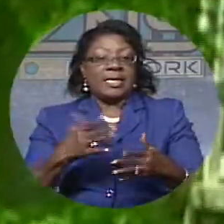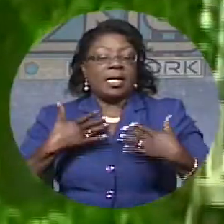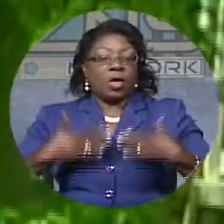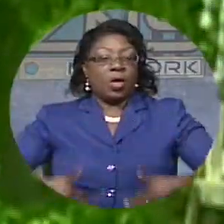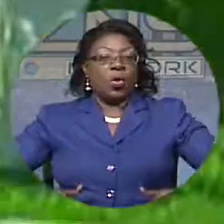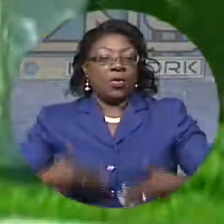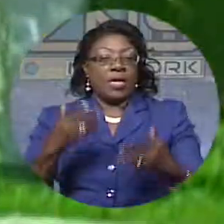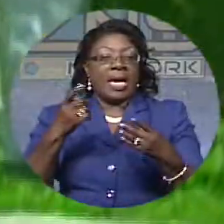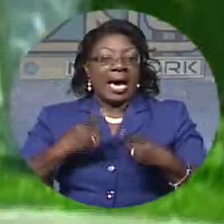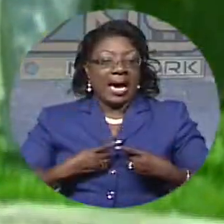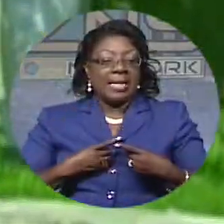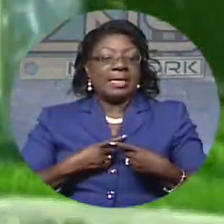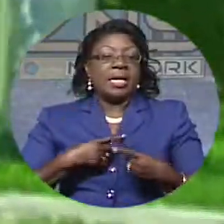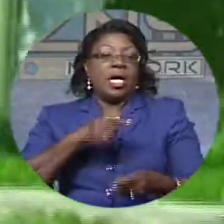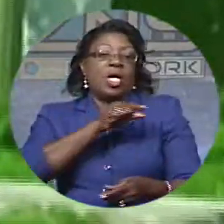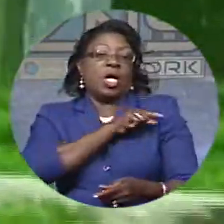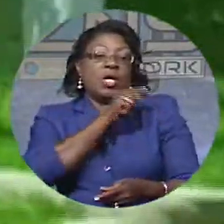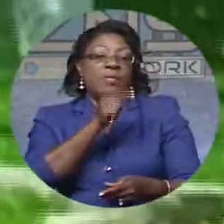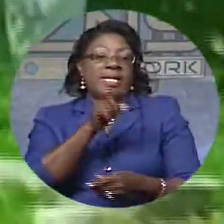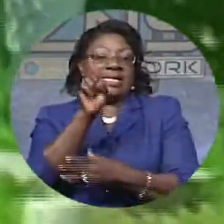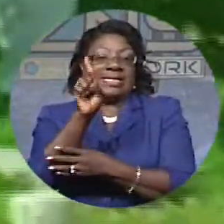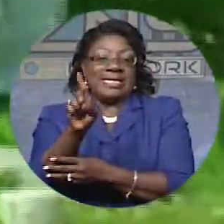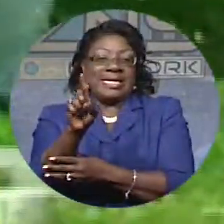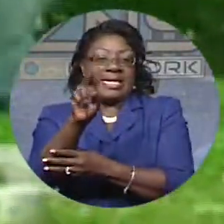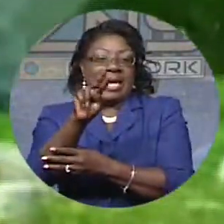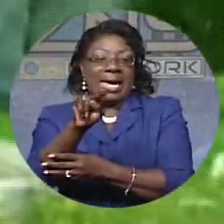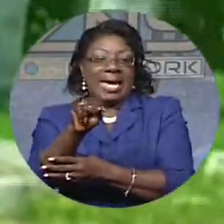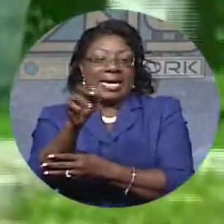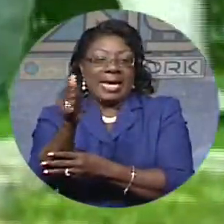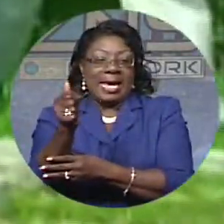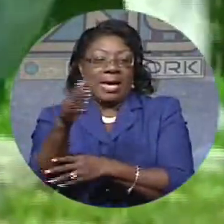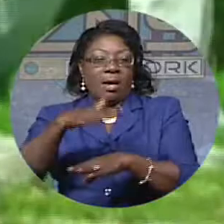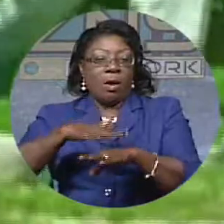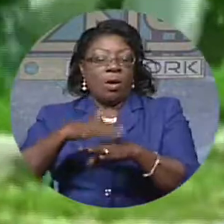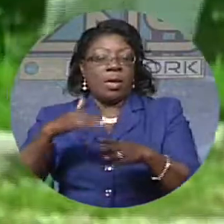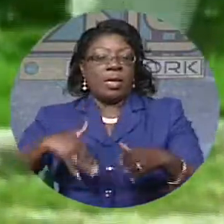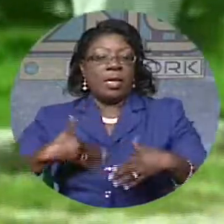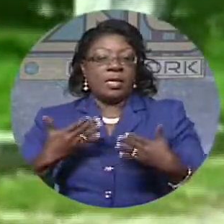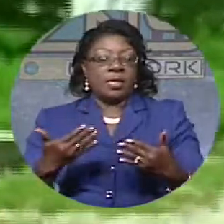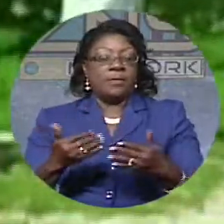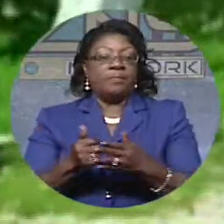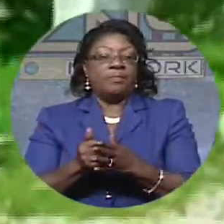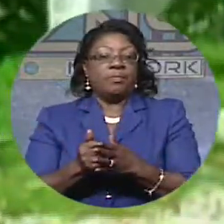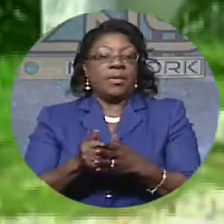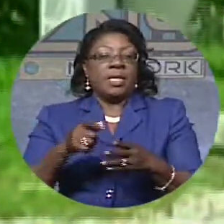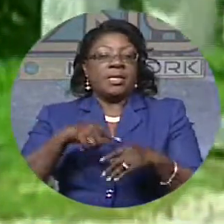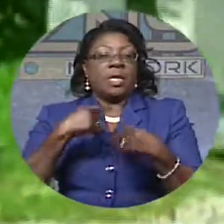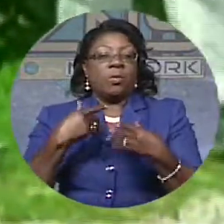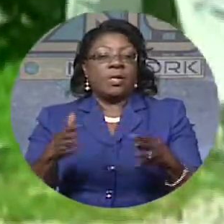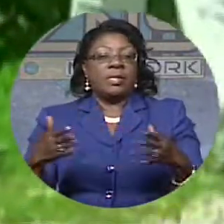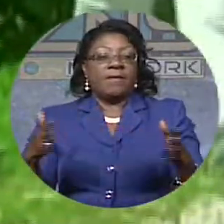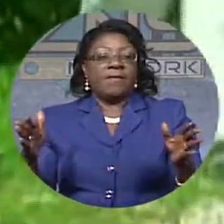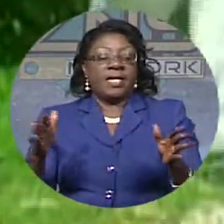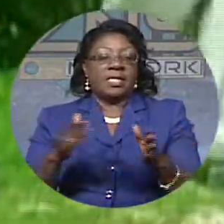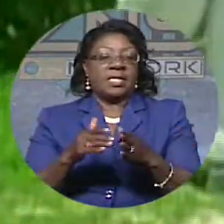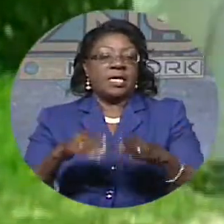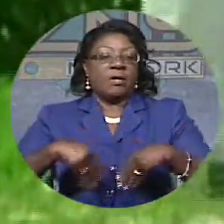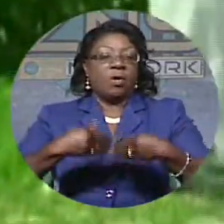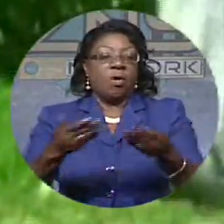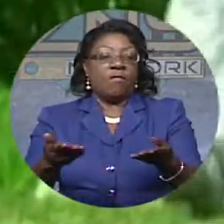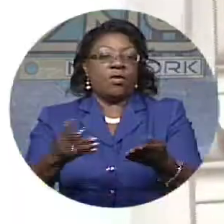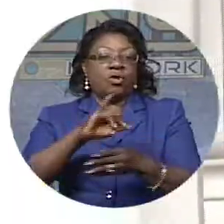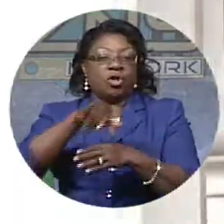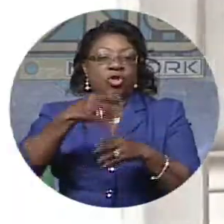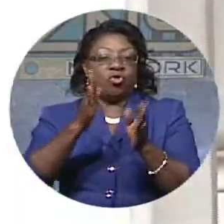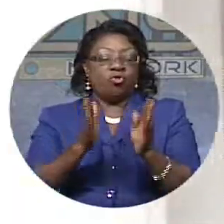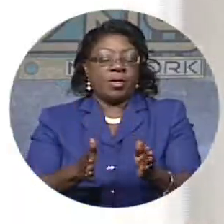cannot convict him. Now, Justice Turner said the prosecution's case is based on circumstantial evidence, and the team maintains that Marco Archer